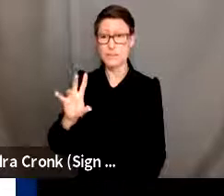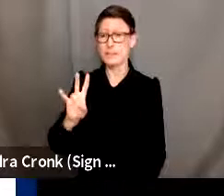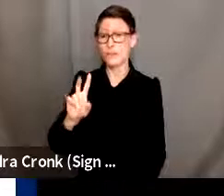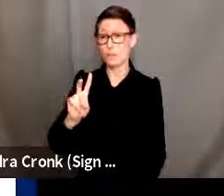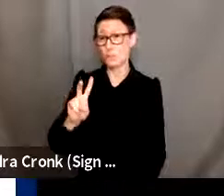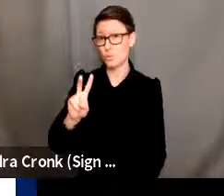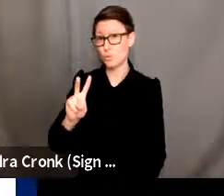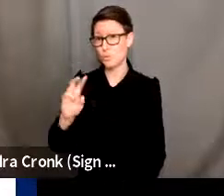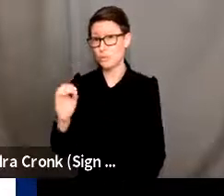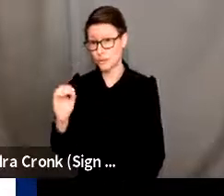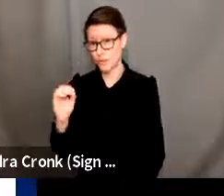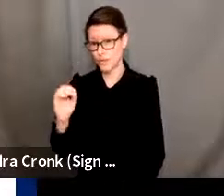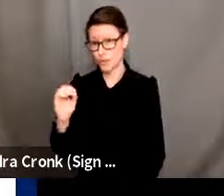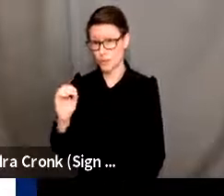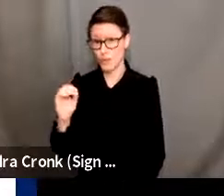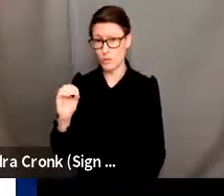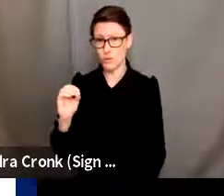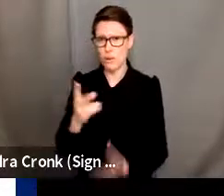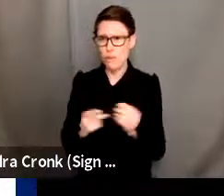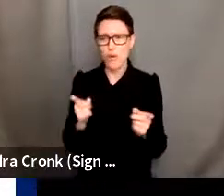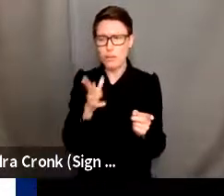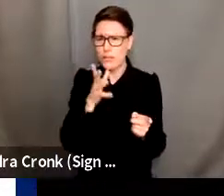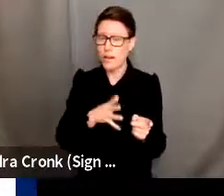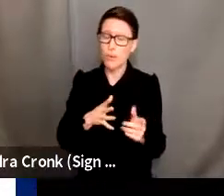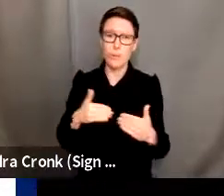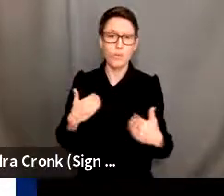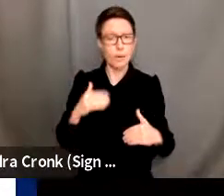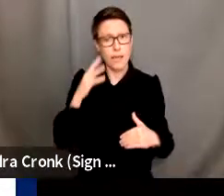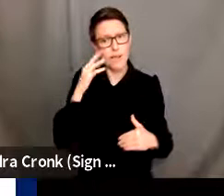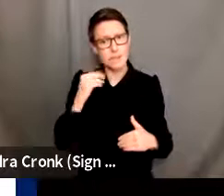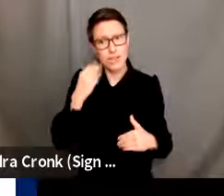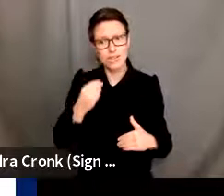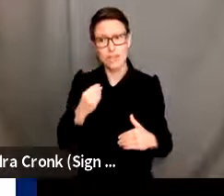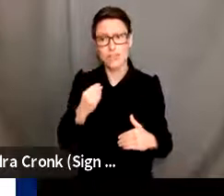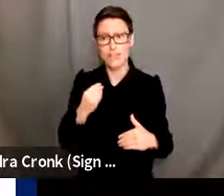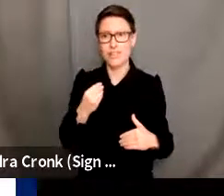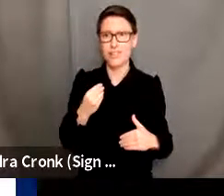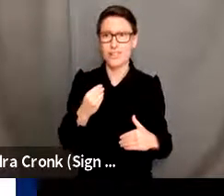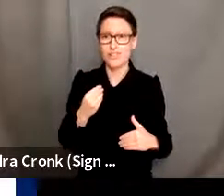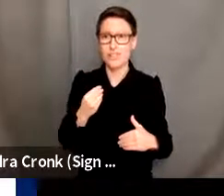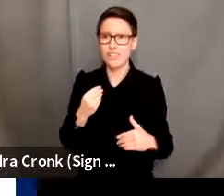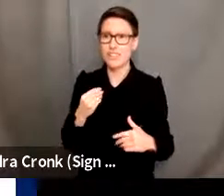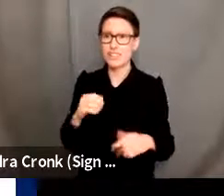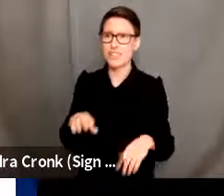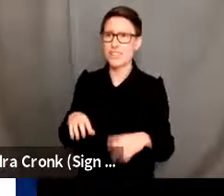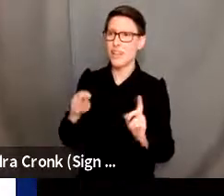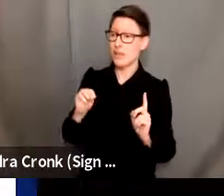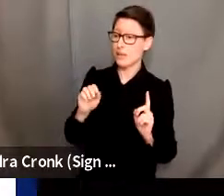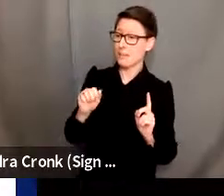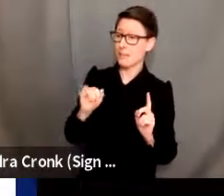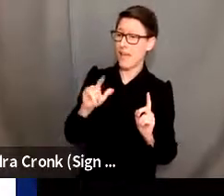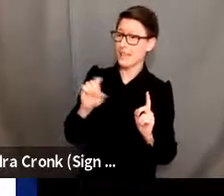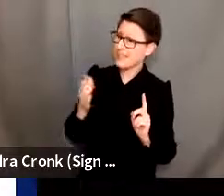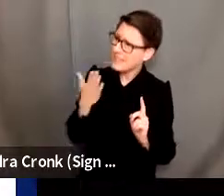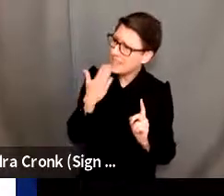559-741-7220. And both of the ladies are very experienced in Well, being Raul, thank you volunteers. so much for sharing all that information. You're